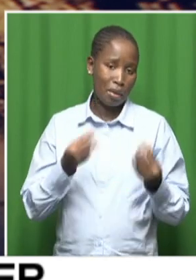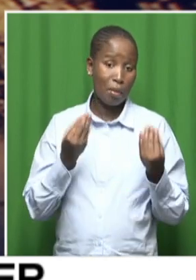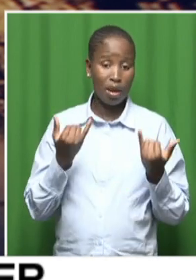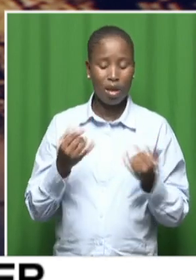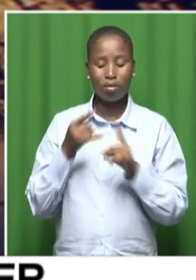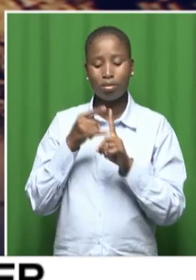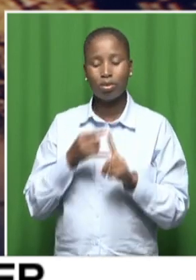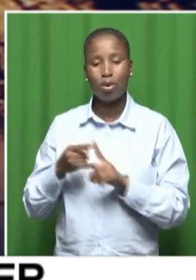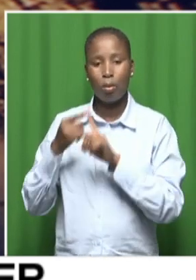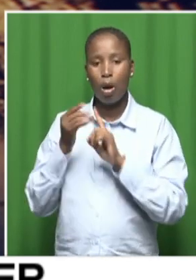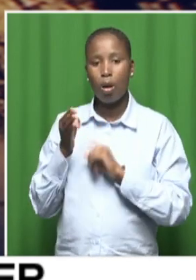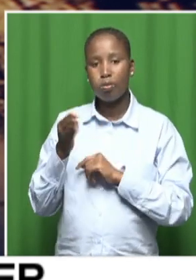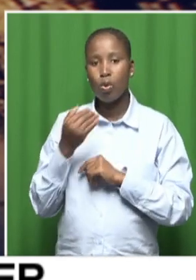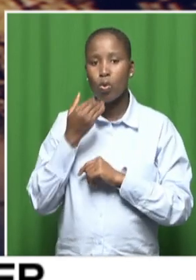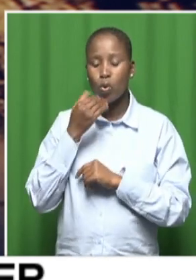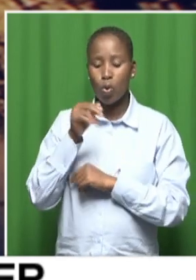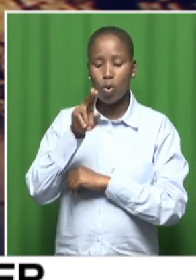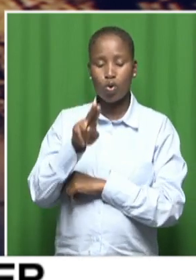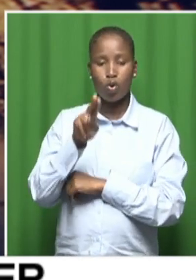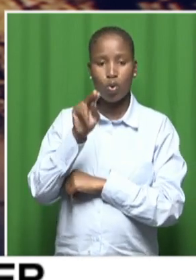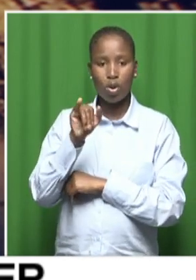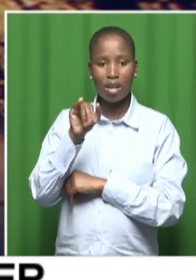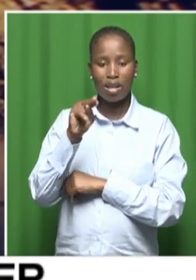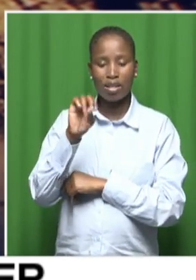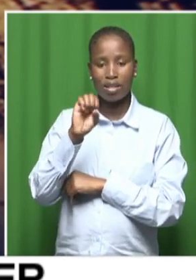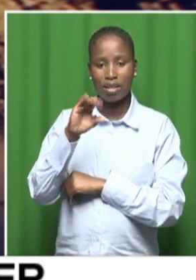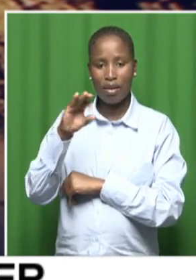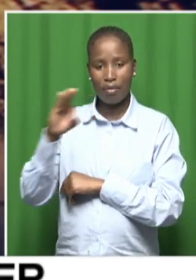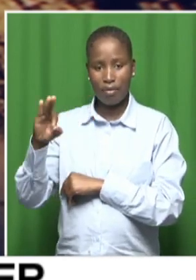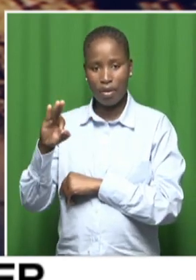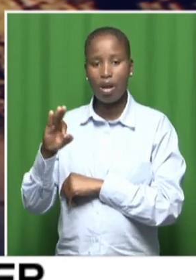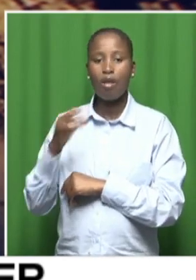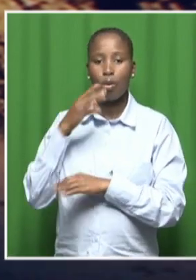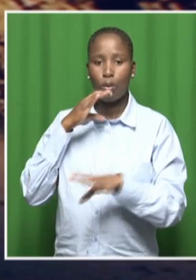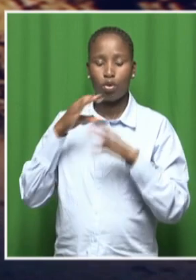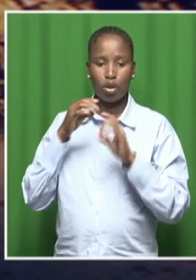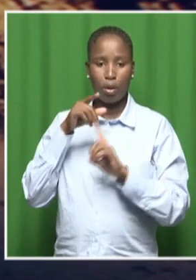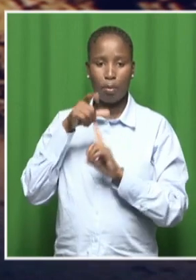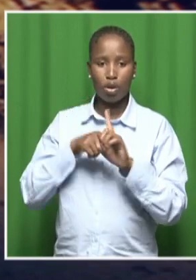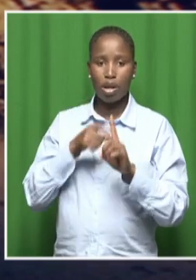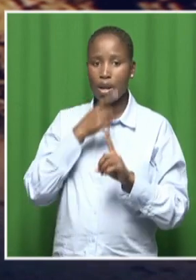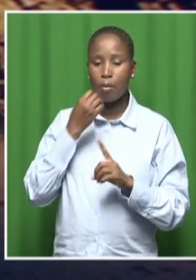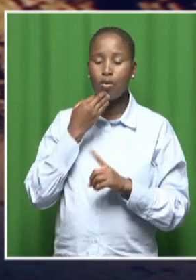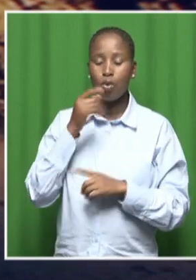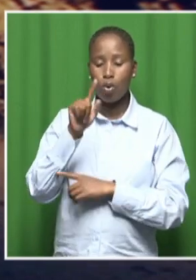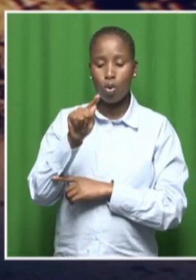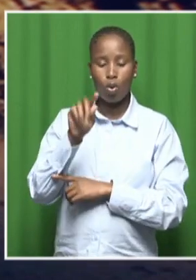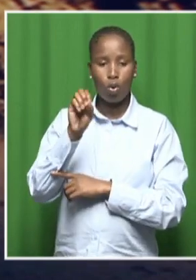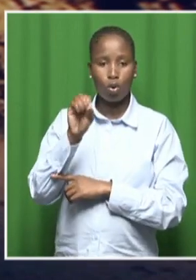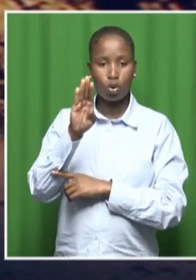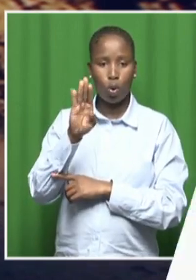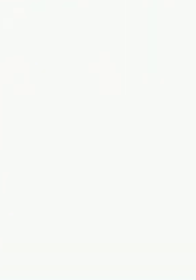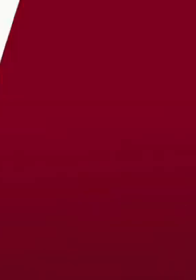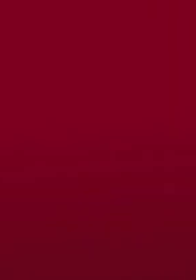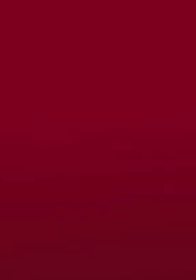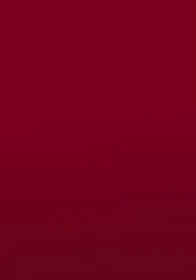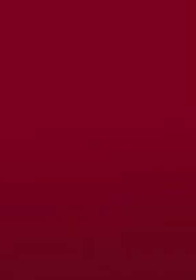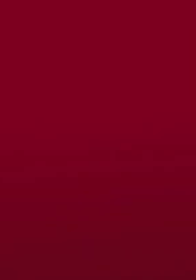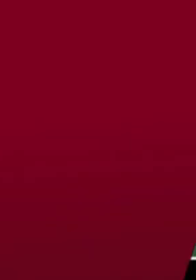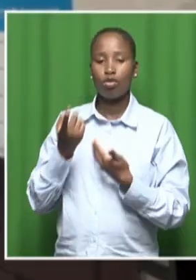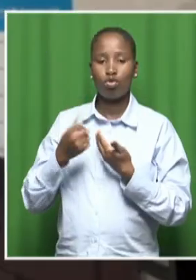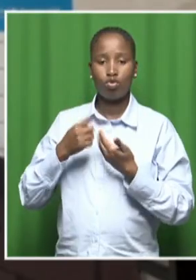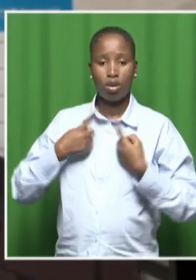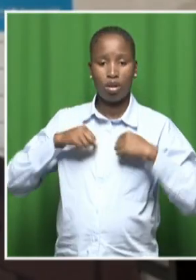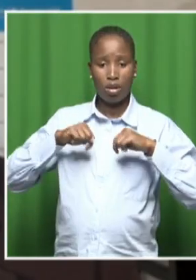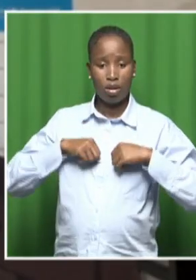we are joined by UNICEF South Africa's Chief of Communications, Toby Fricker. Toby, good to have you. Thanks so much for being with us here on the